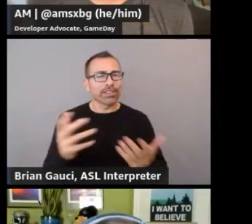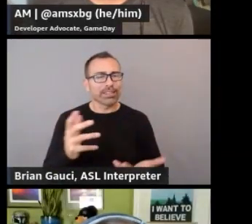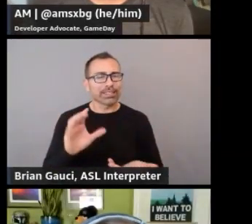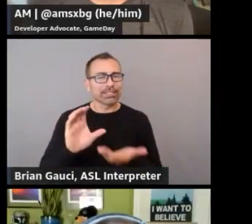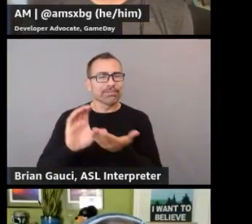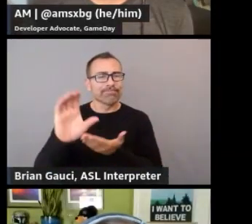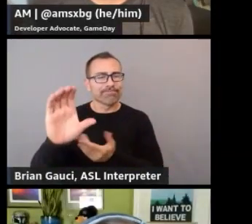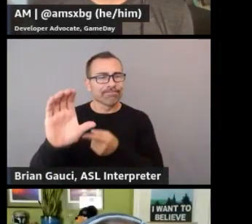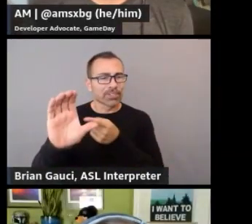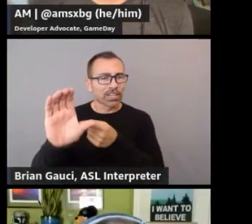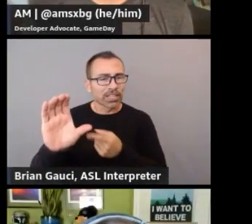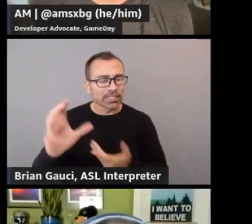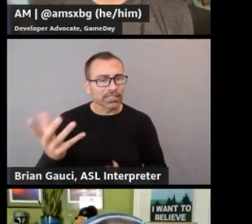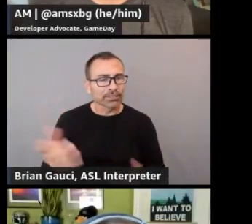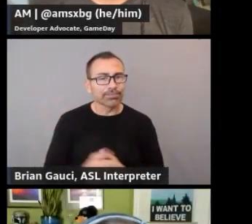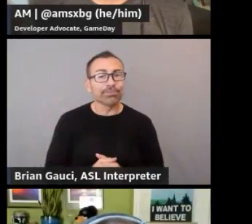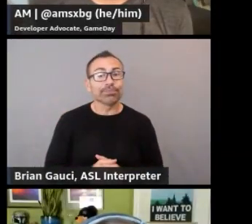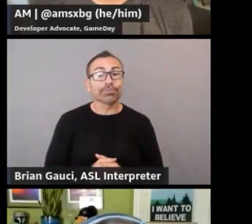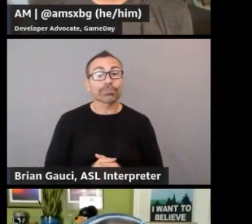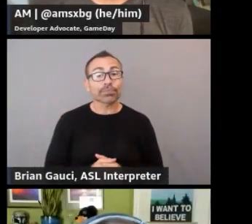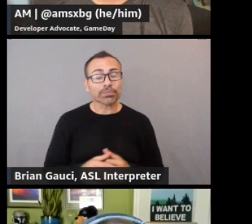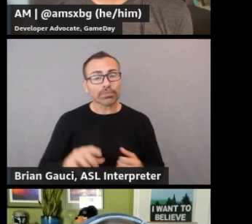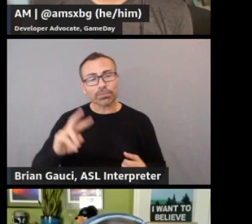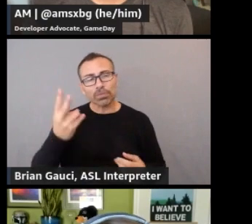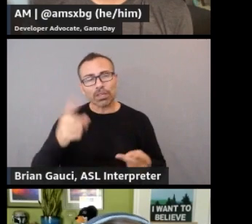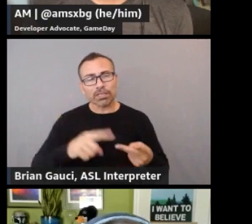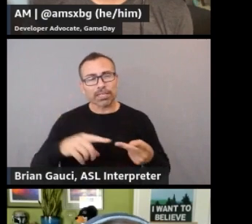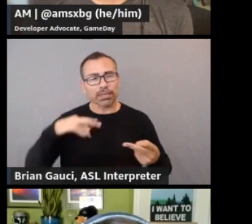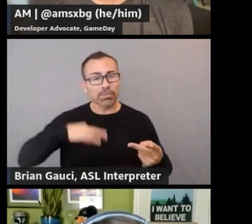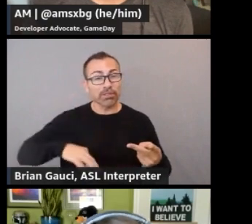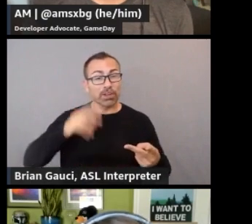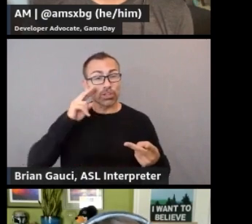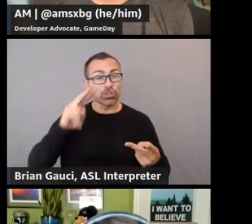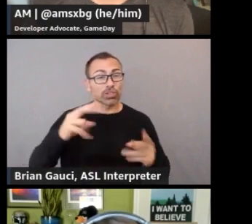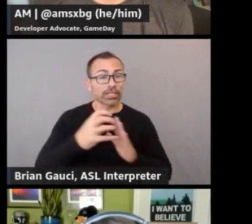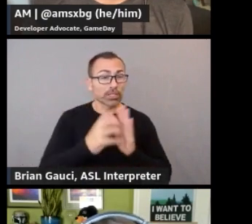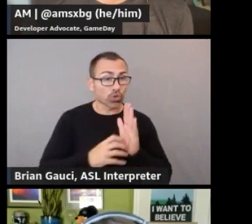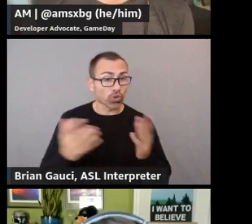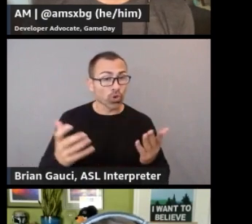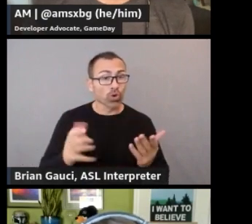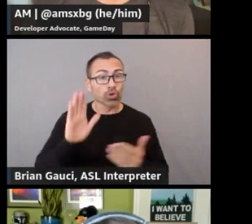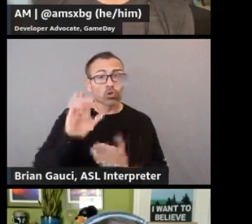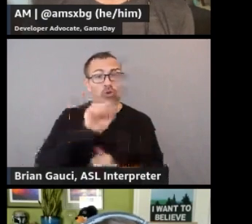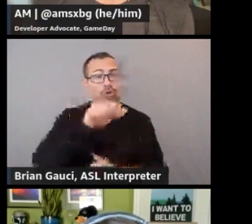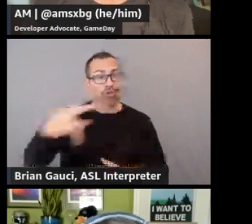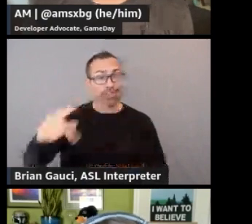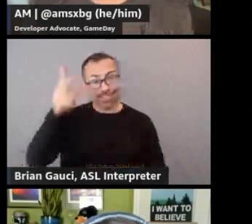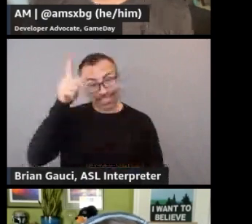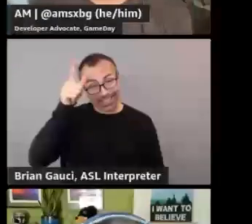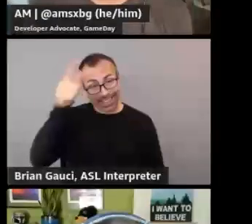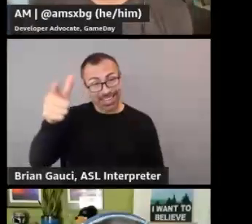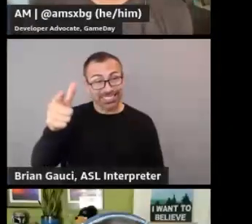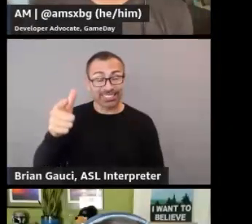that in looking at the code itself, it makes your application logic simpler. So if I go to